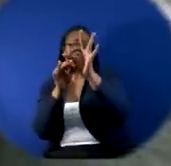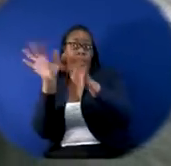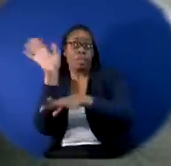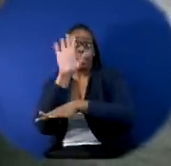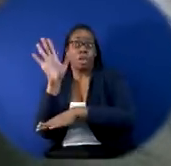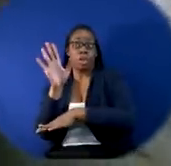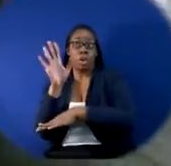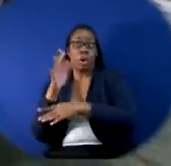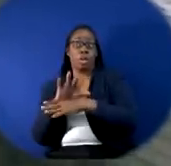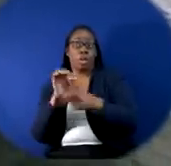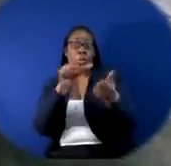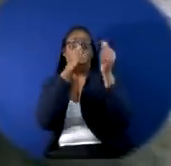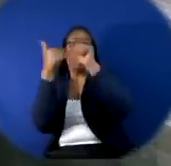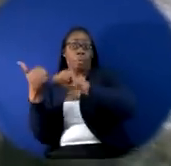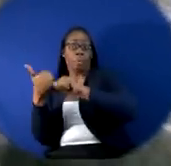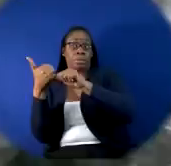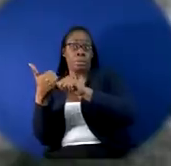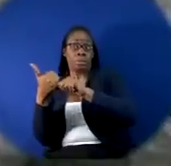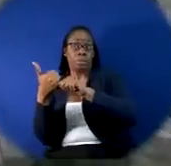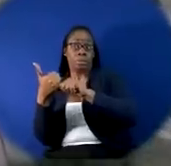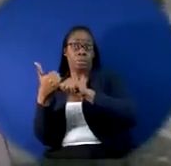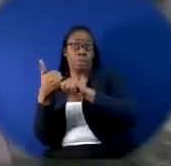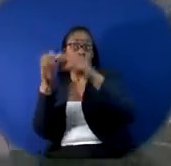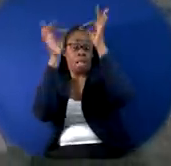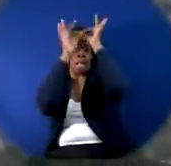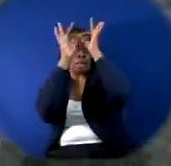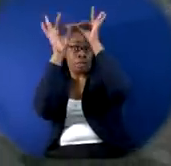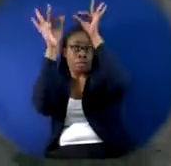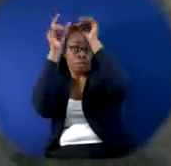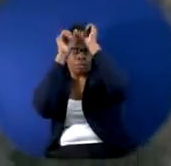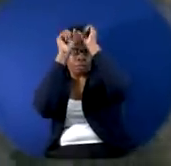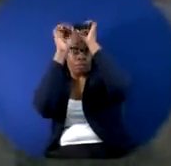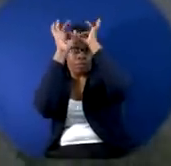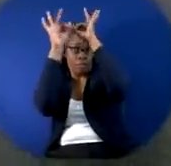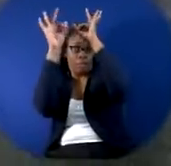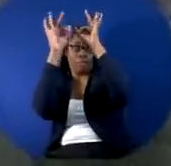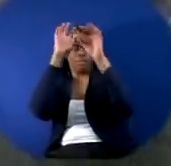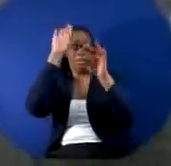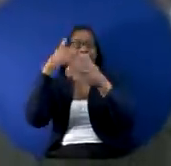now baptize you, our sister Antoinette Ransom, in the name of the Father